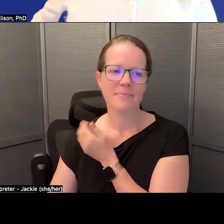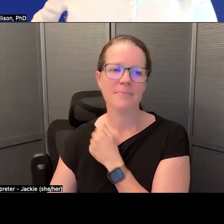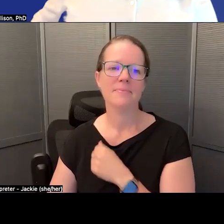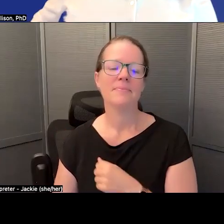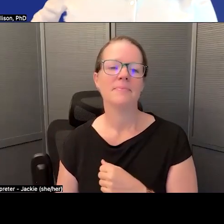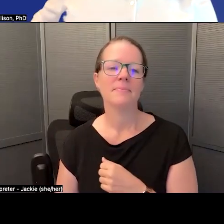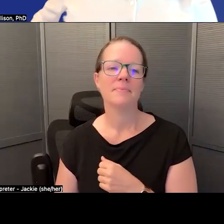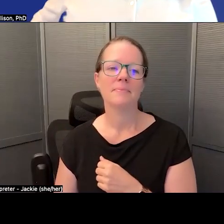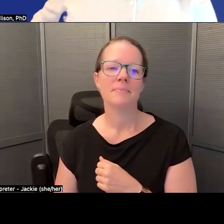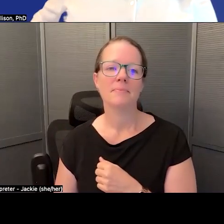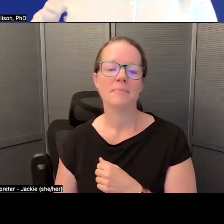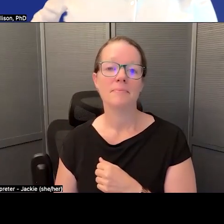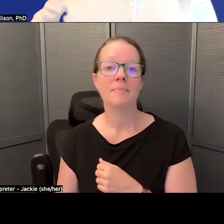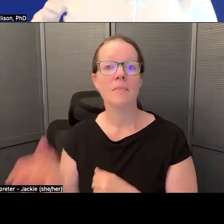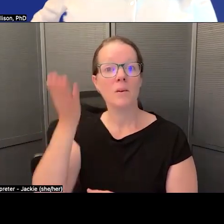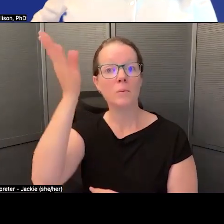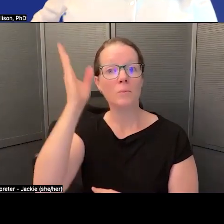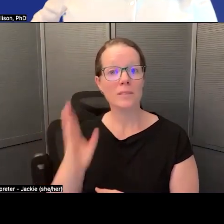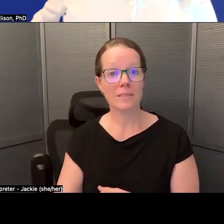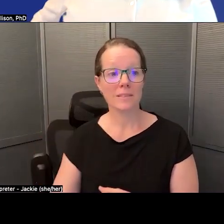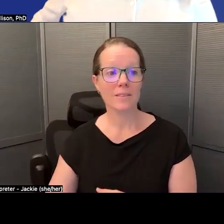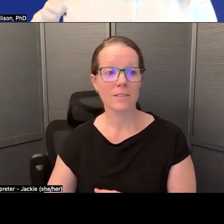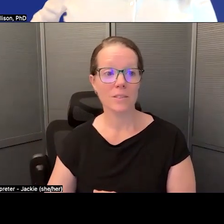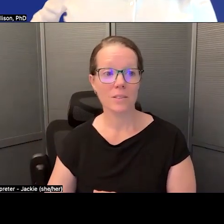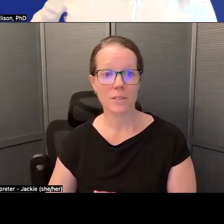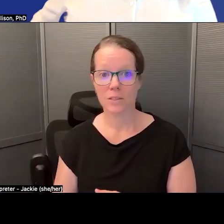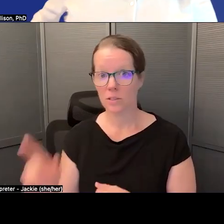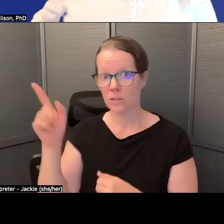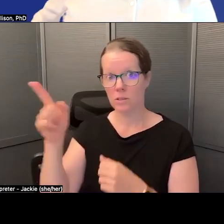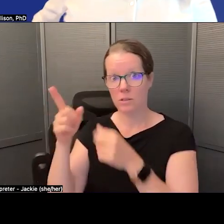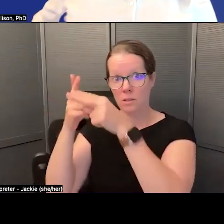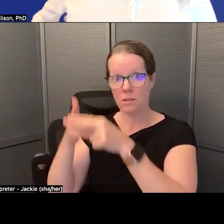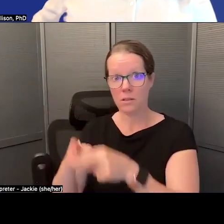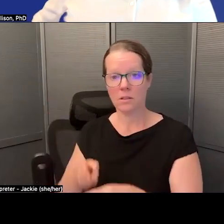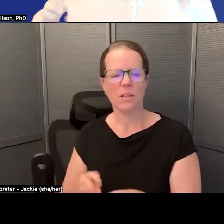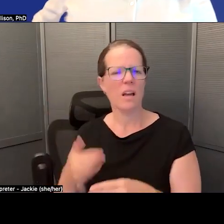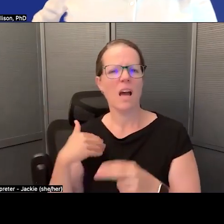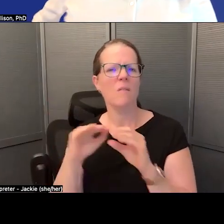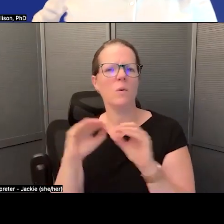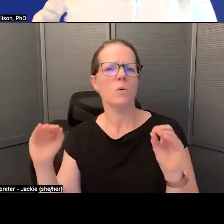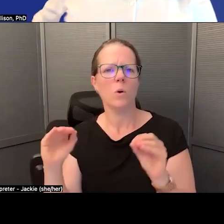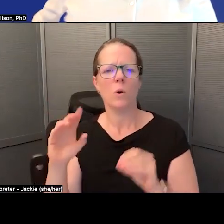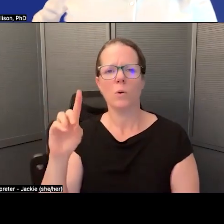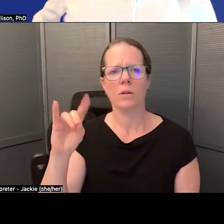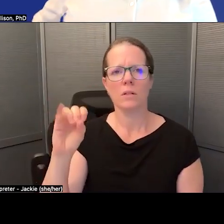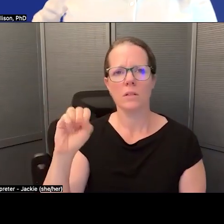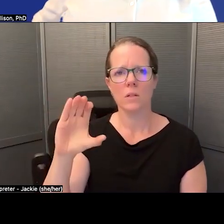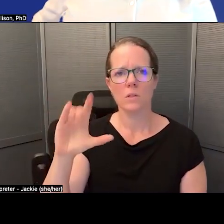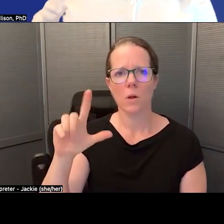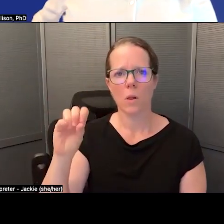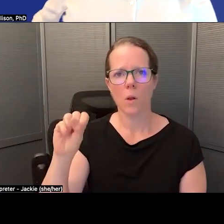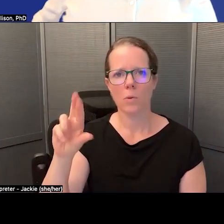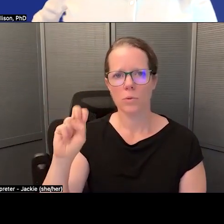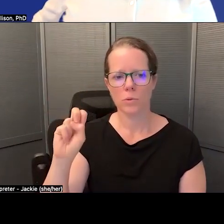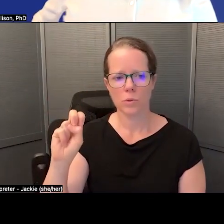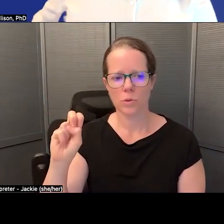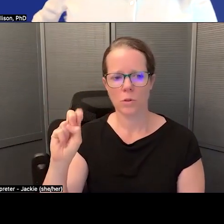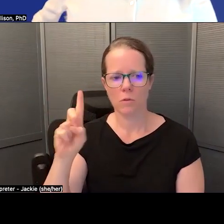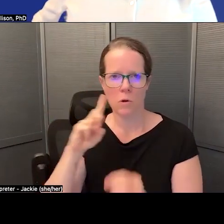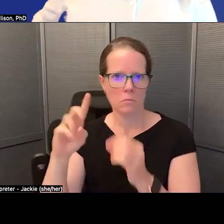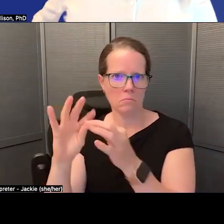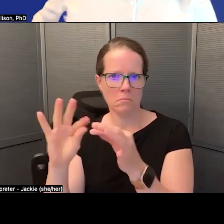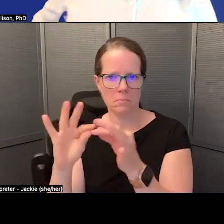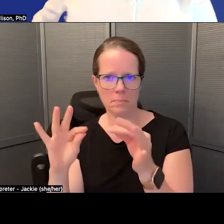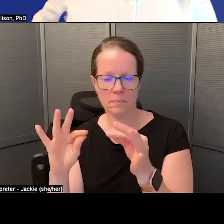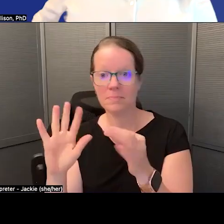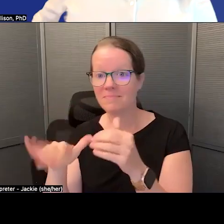None of the presenters that I'm going to introduce have disclosures to present at this session. Could